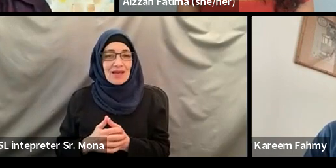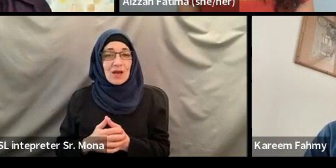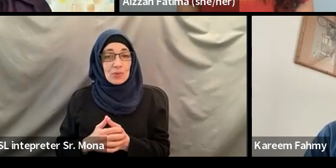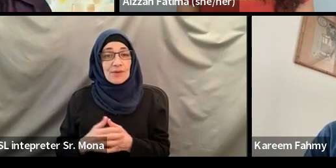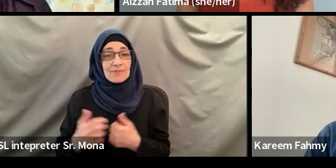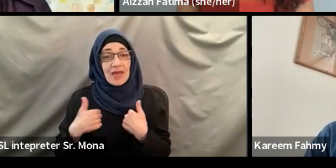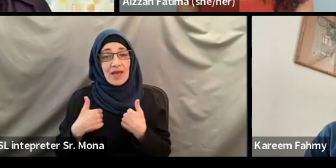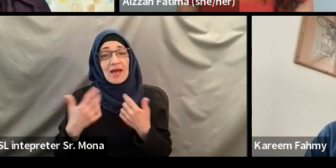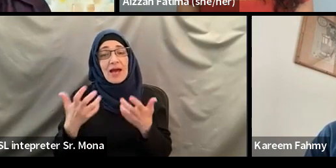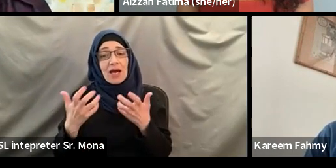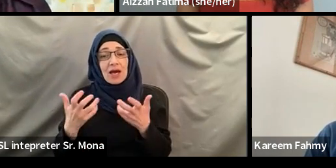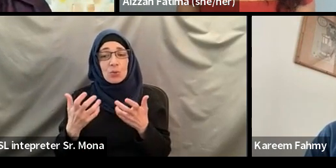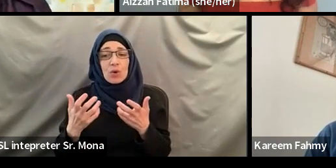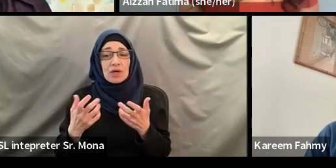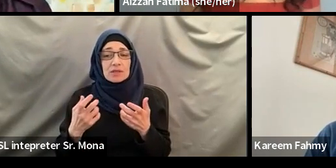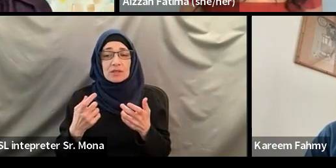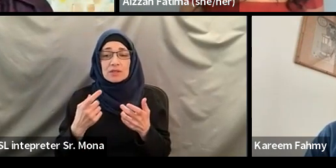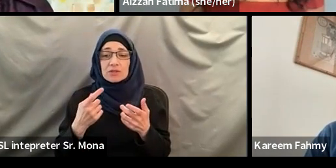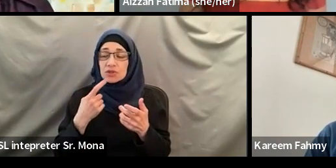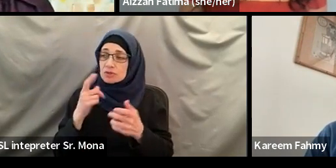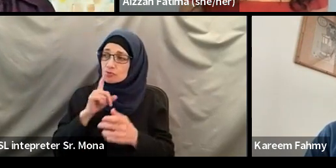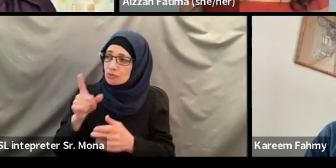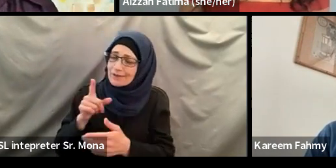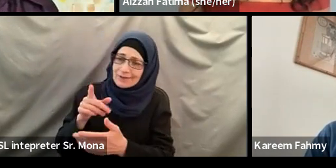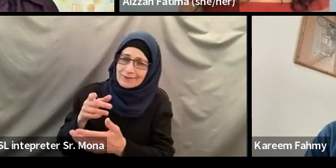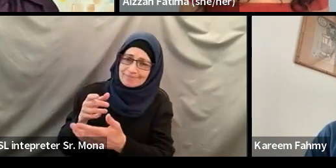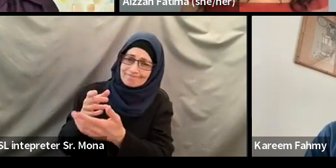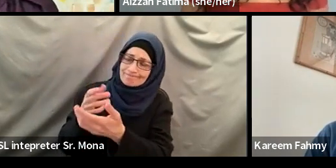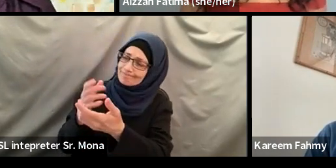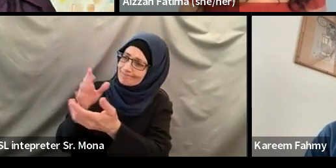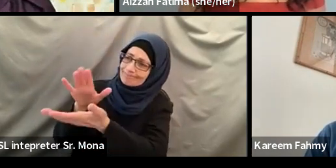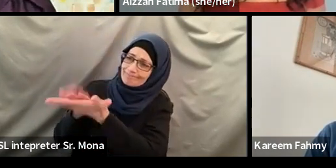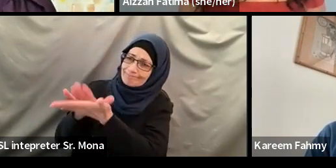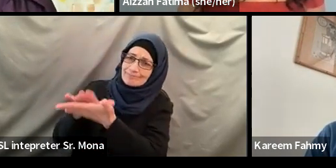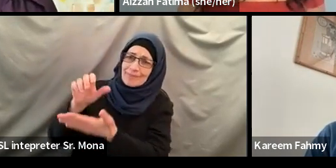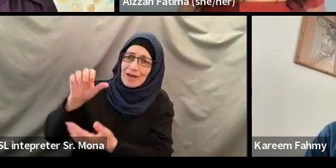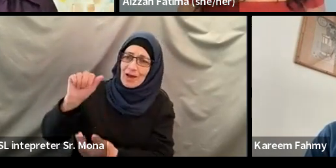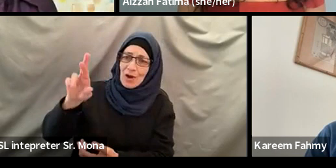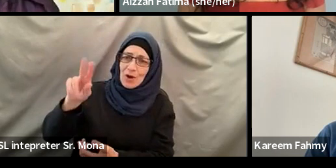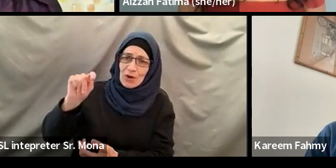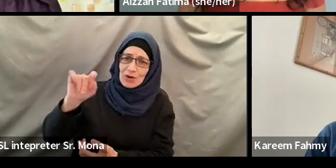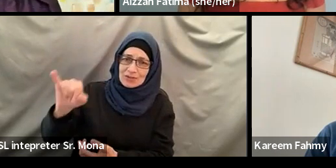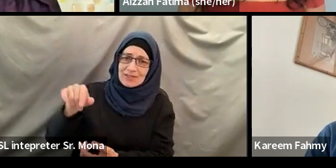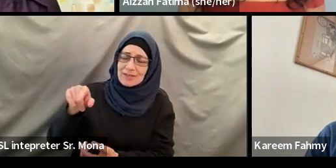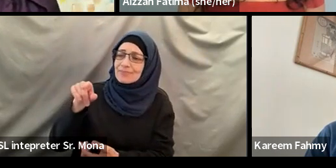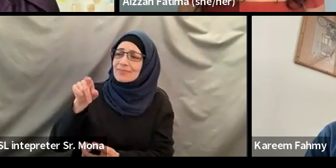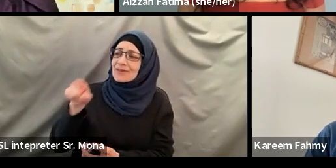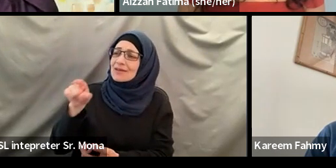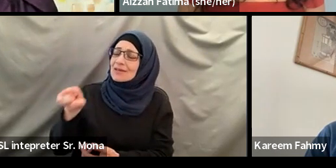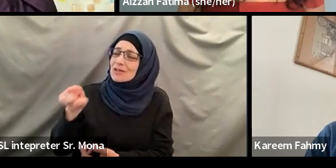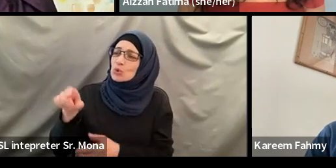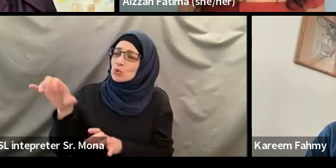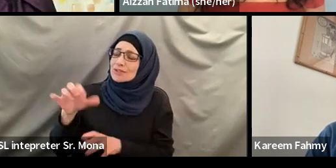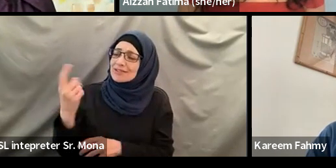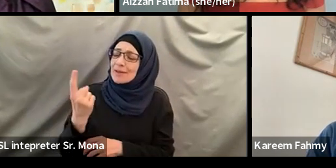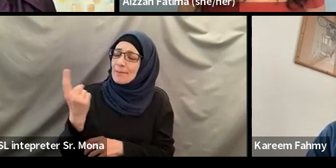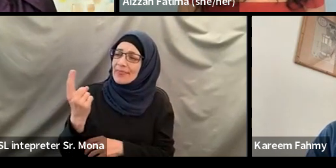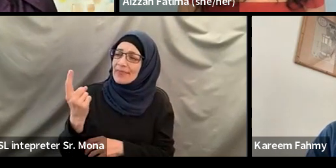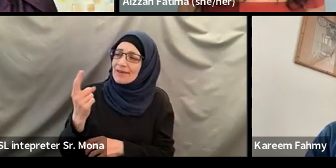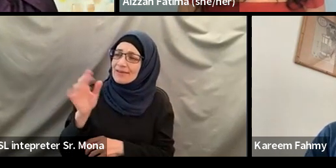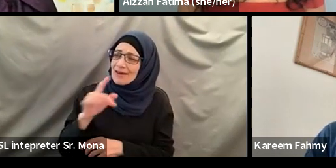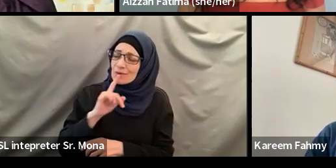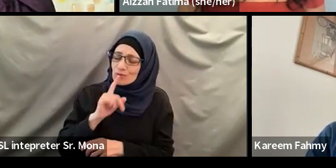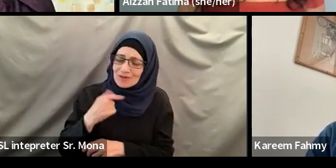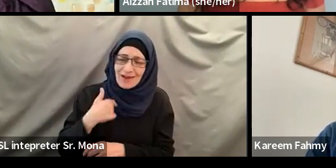But I just wanted to shout out Arti, actually, because Arti did something that I